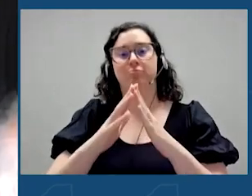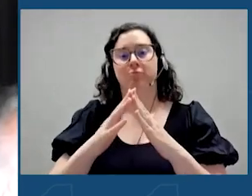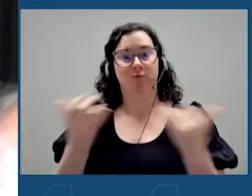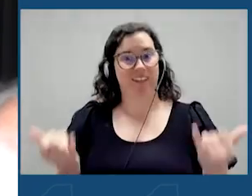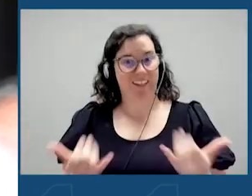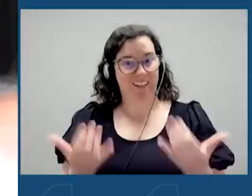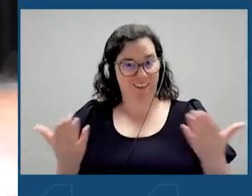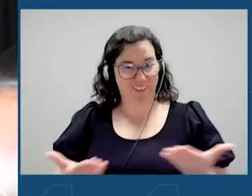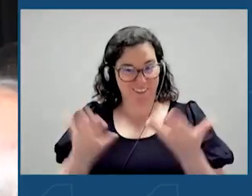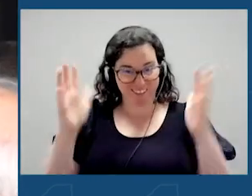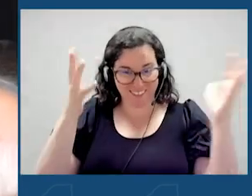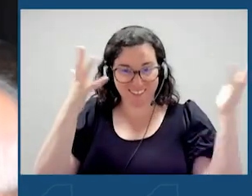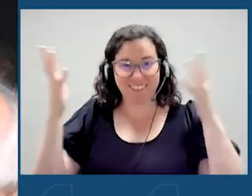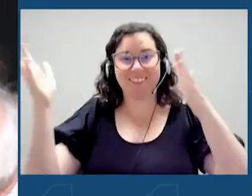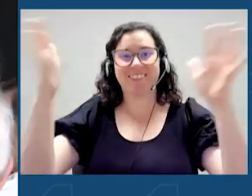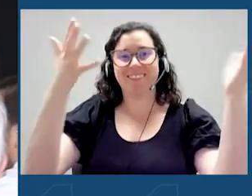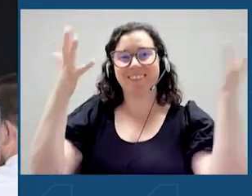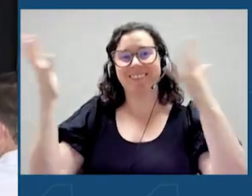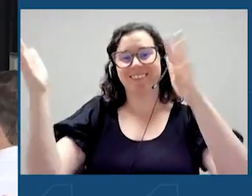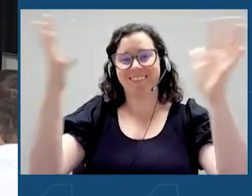So